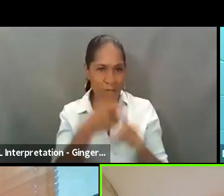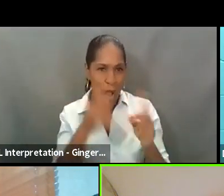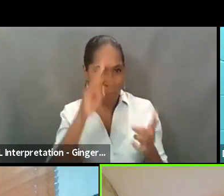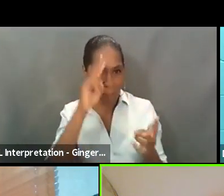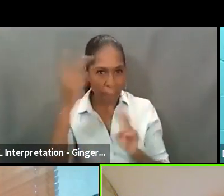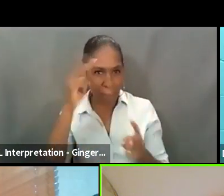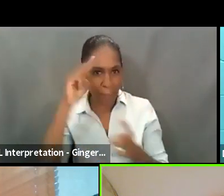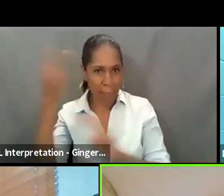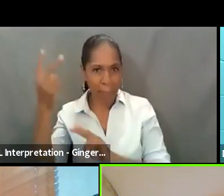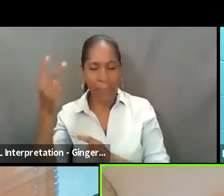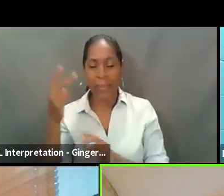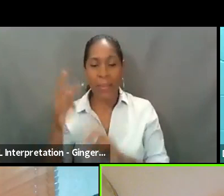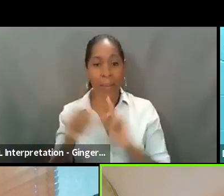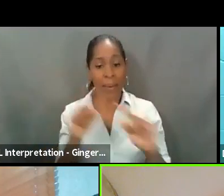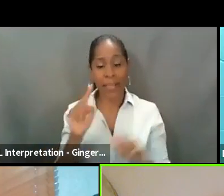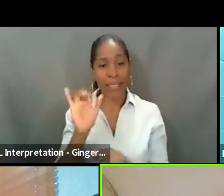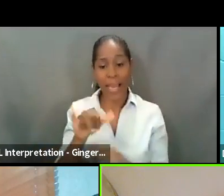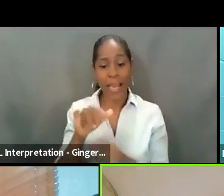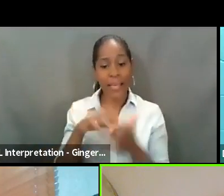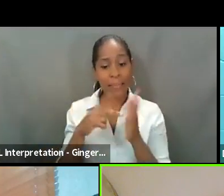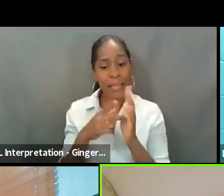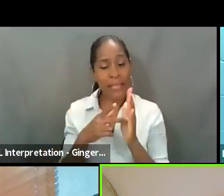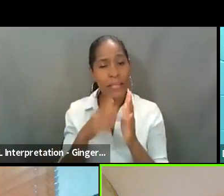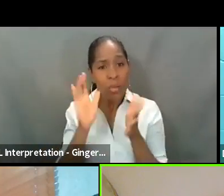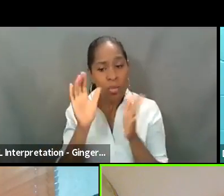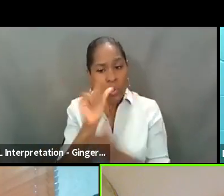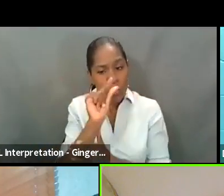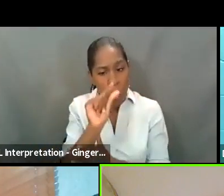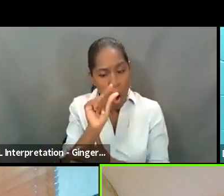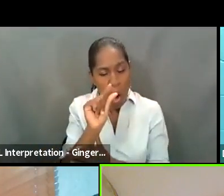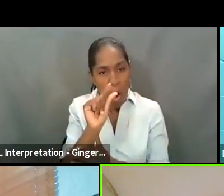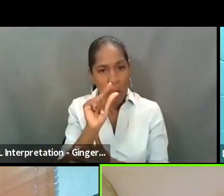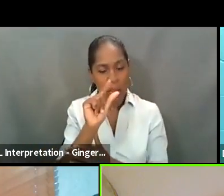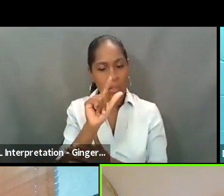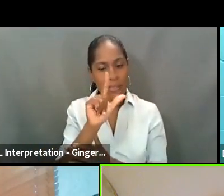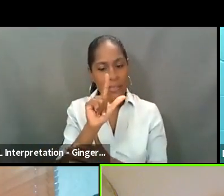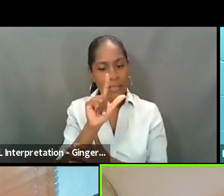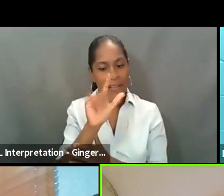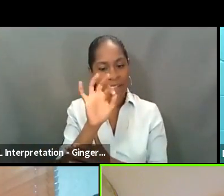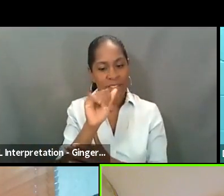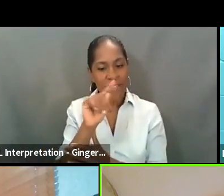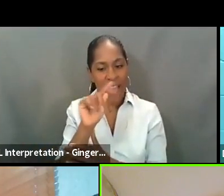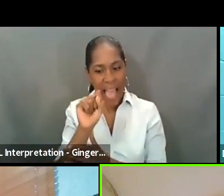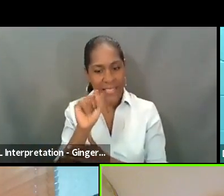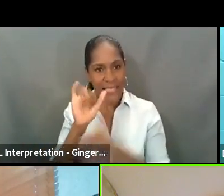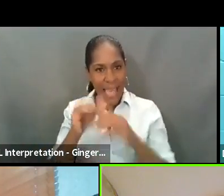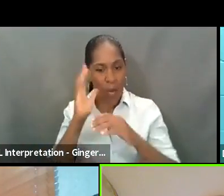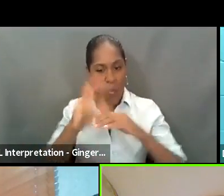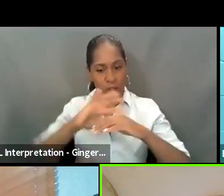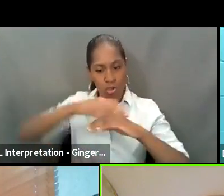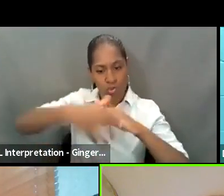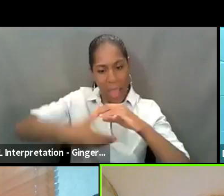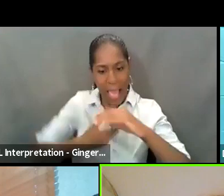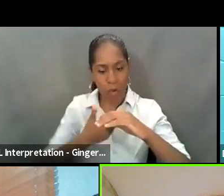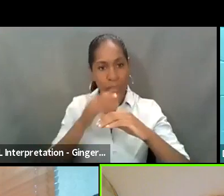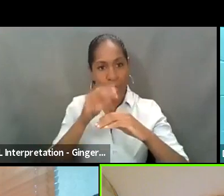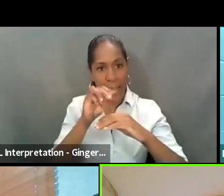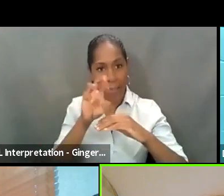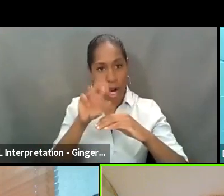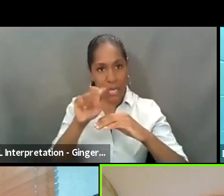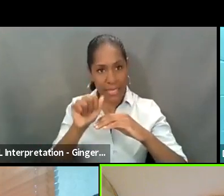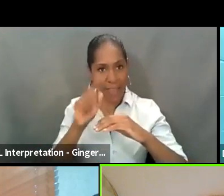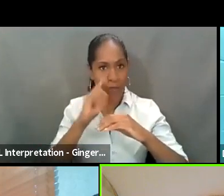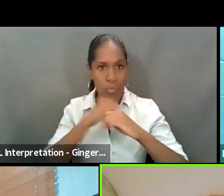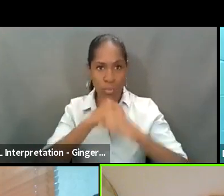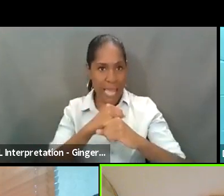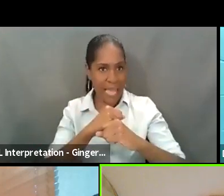particles of lipids or fats that surround that mRNA strand to protect it, because otherwise the mRNA, like I said, is too